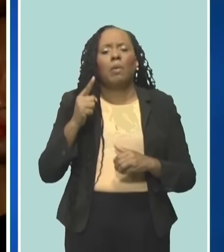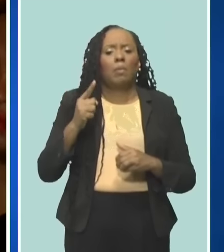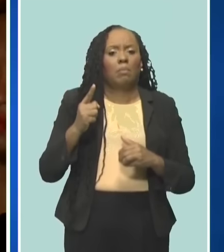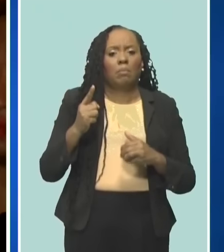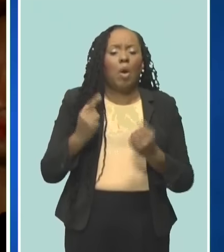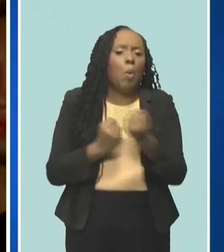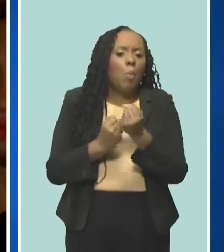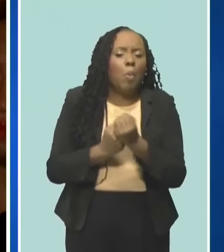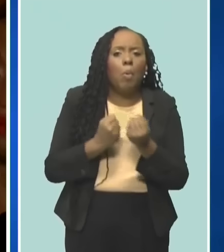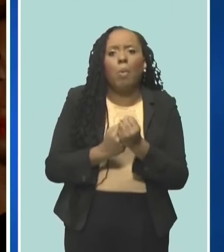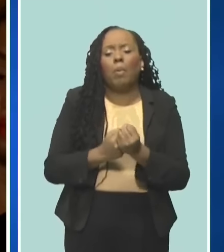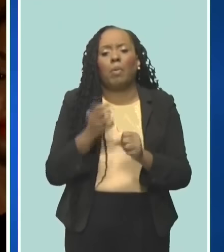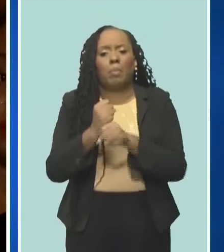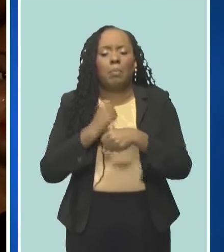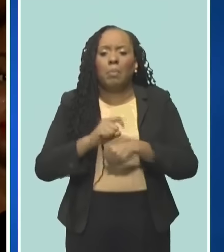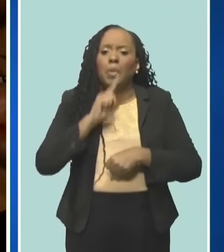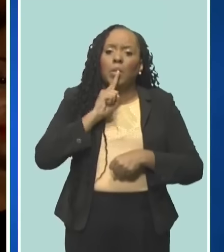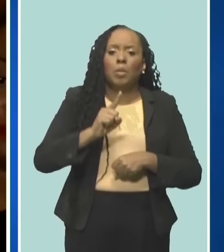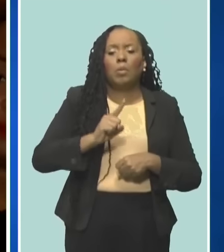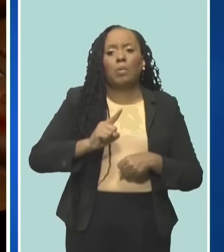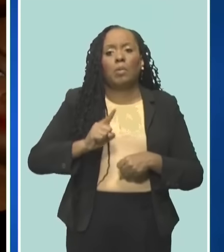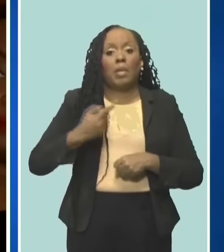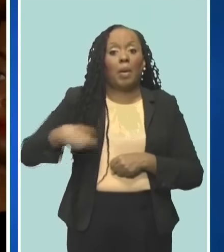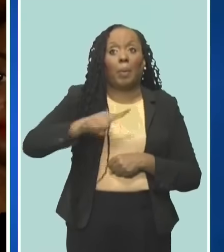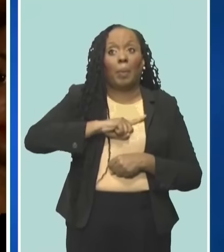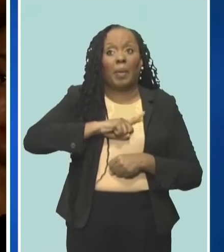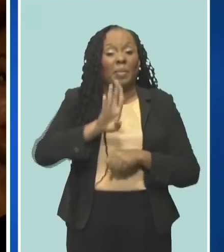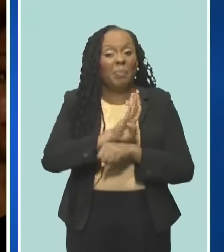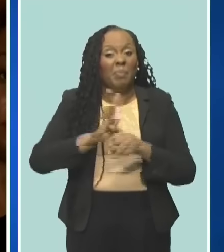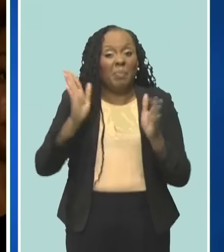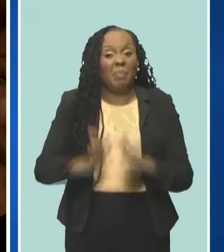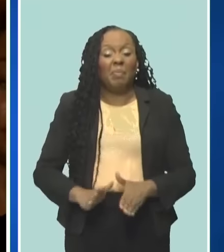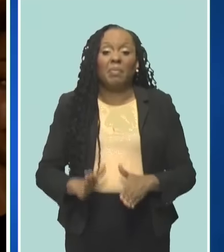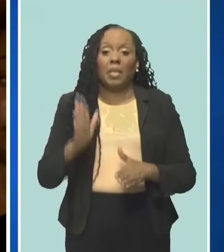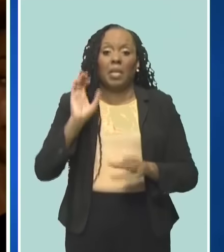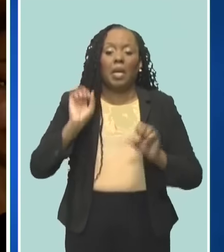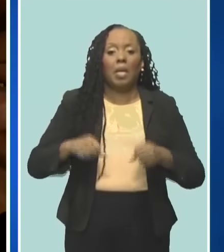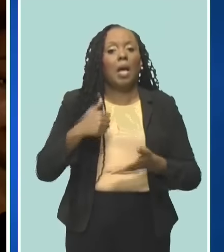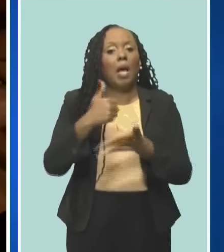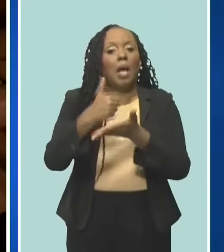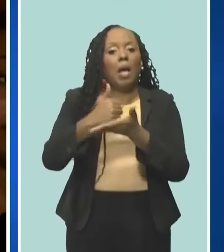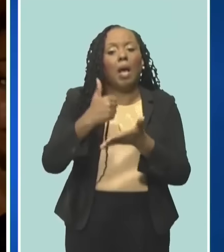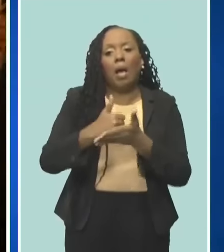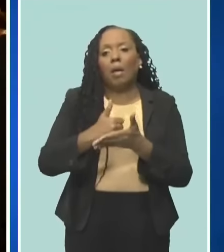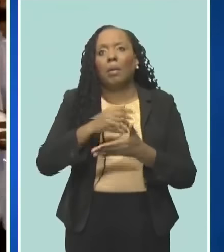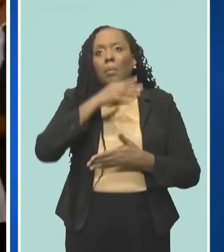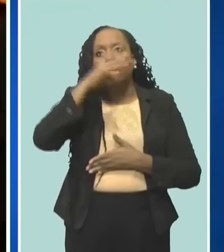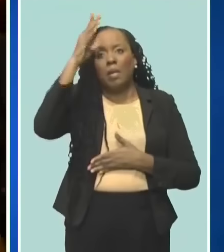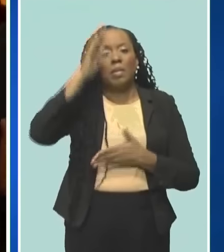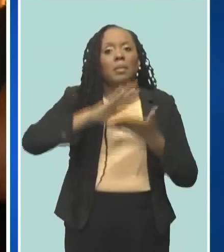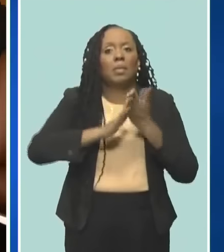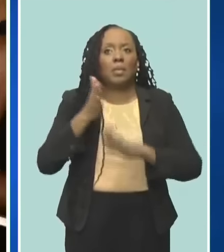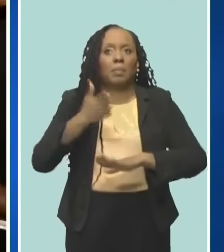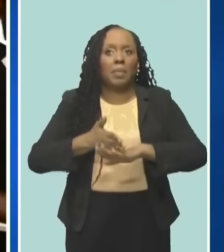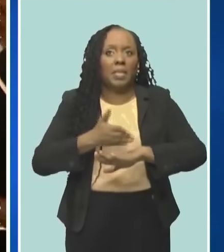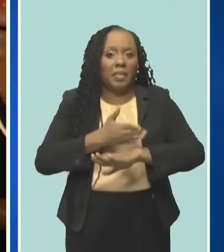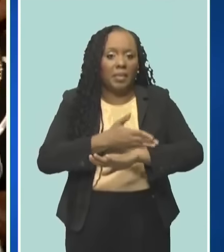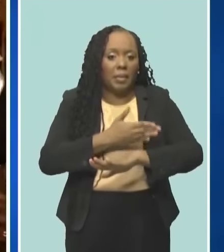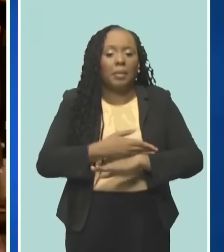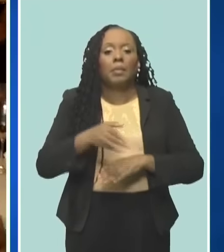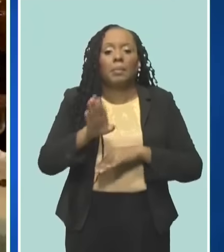increasing our ability and capacity as a nation for parent education and proper parenting. And Board Chair Beverly